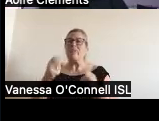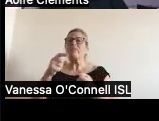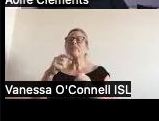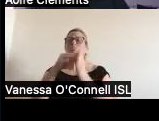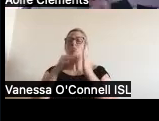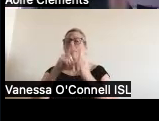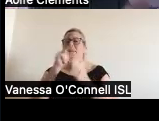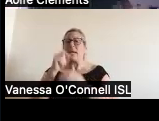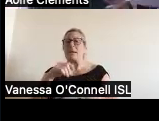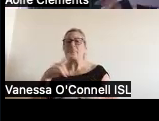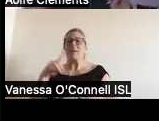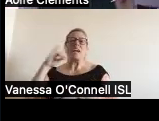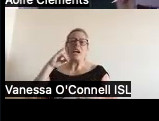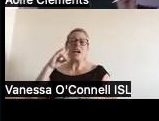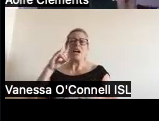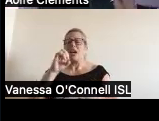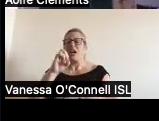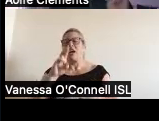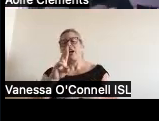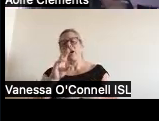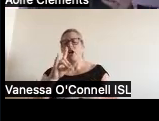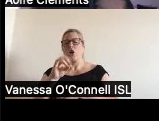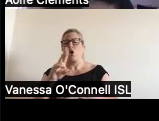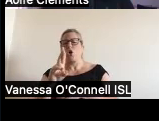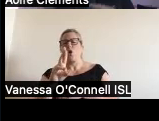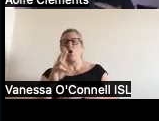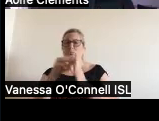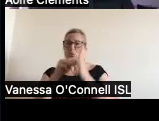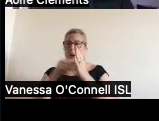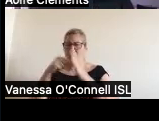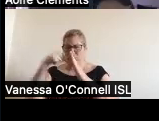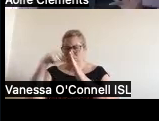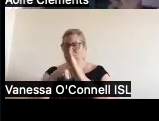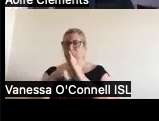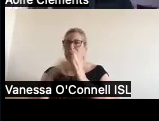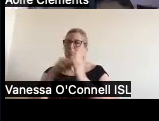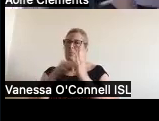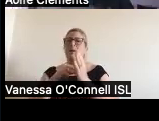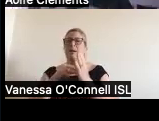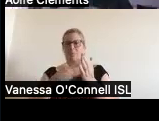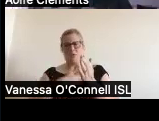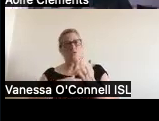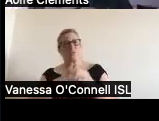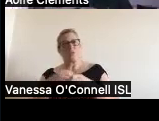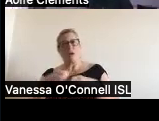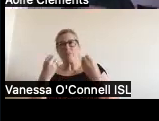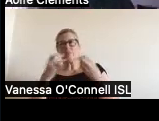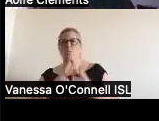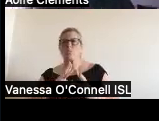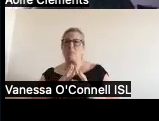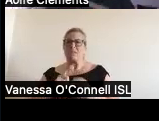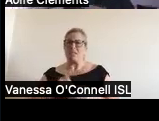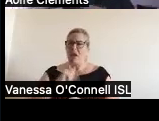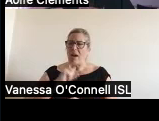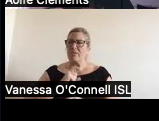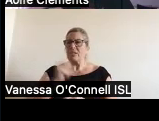And it's a very robust program that covers a few topics, just to give women the confidence, the knowledge, the